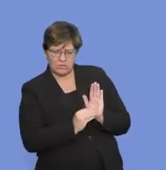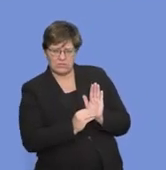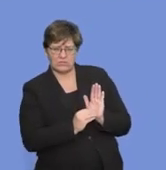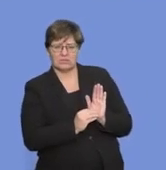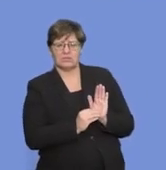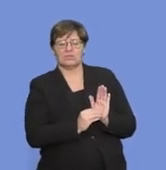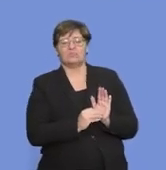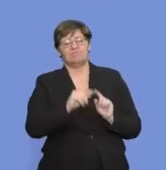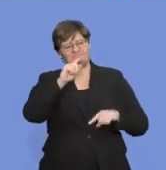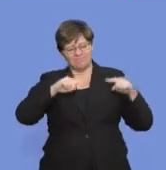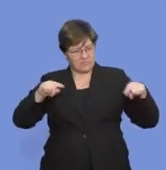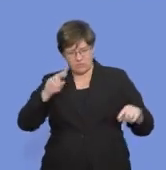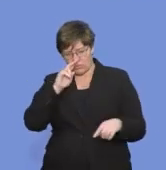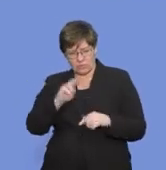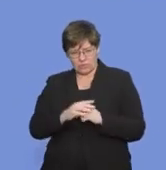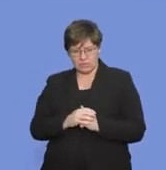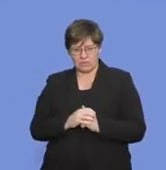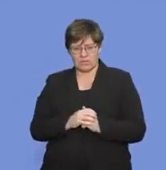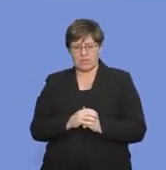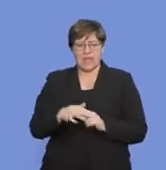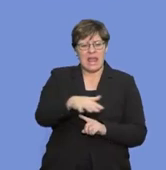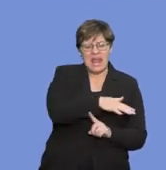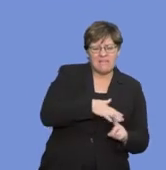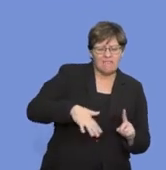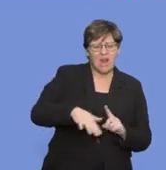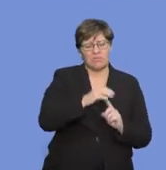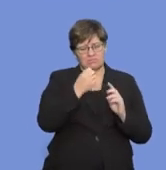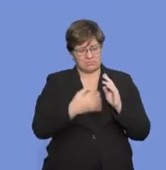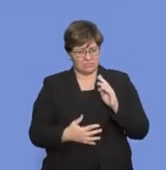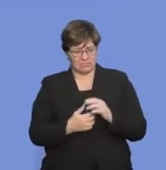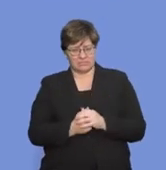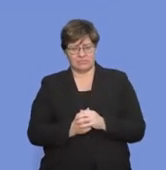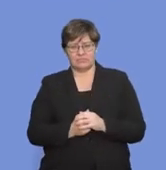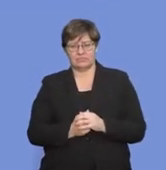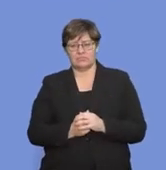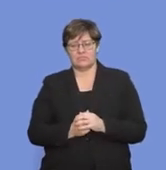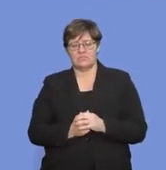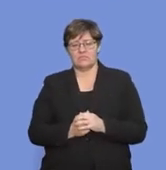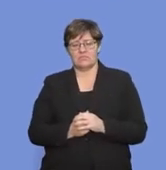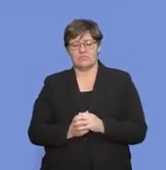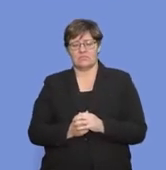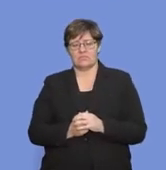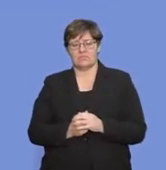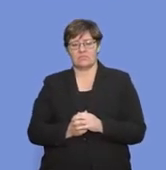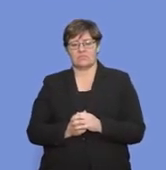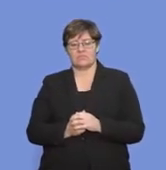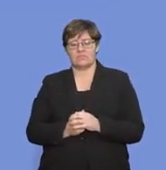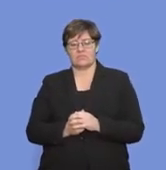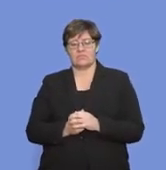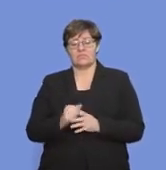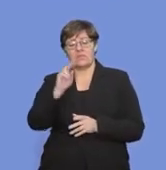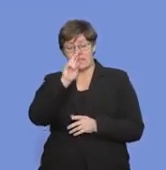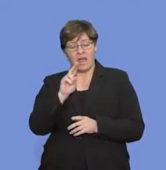record and have looked at different aspects of the environment, and they have seen that there